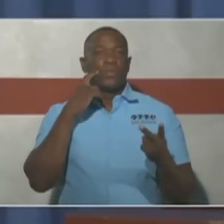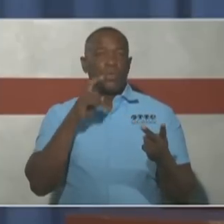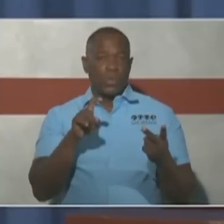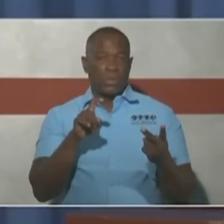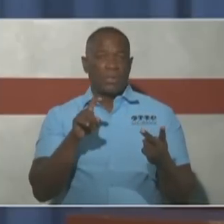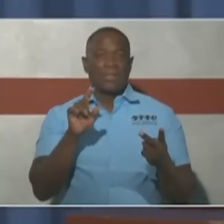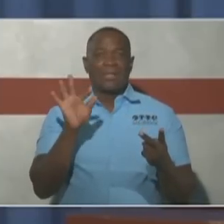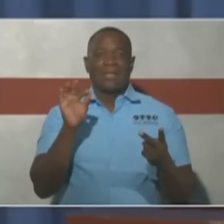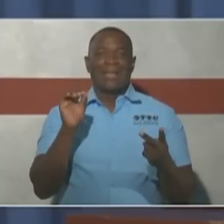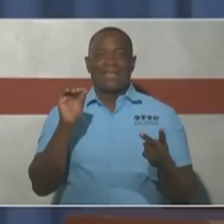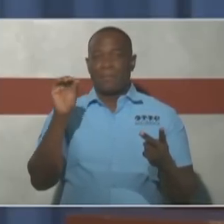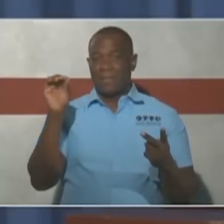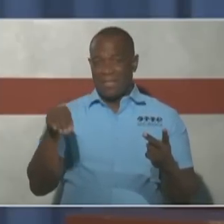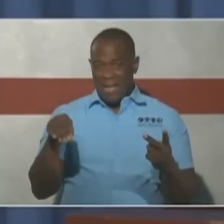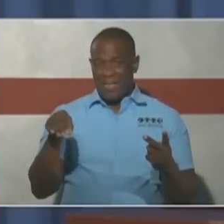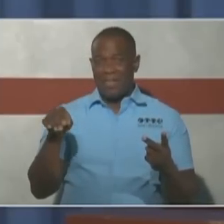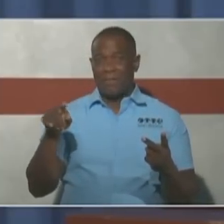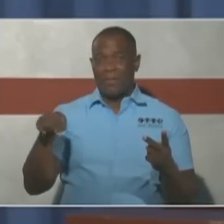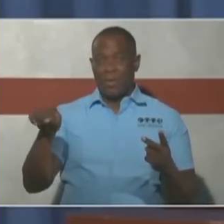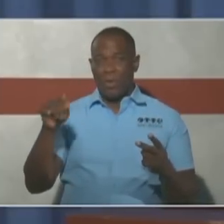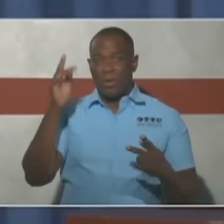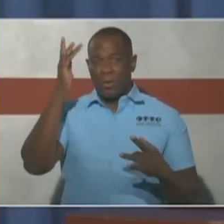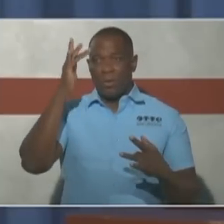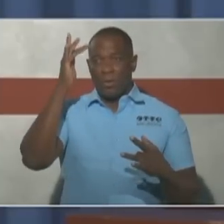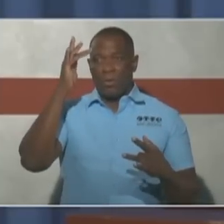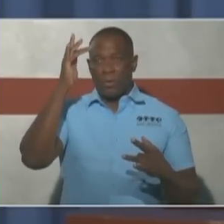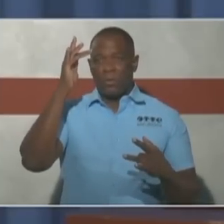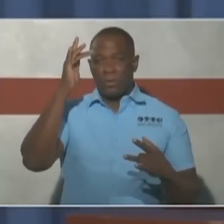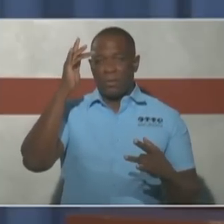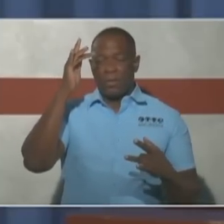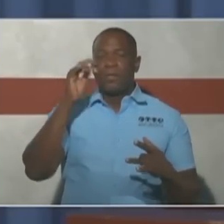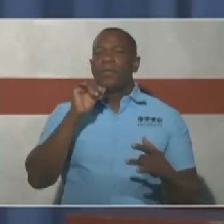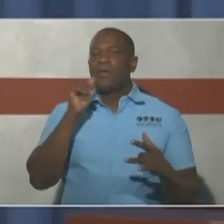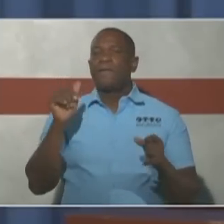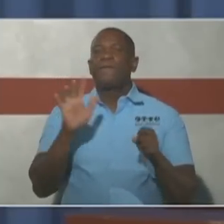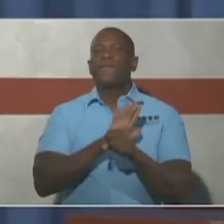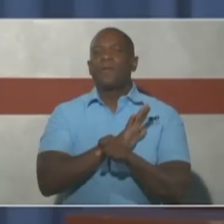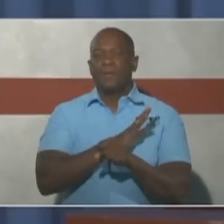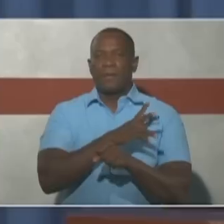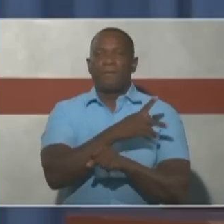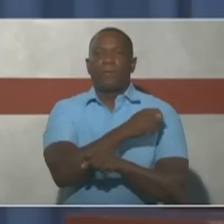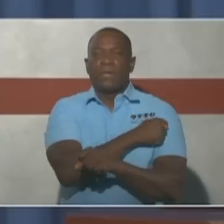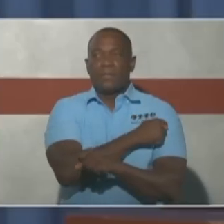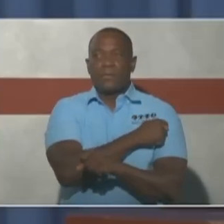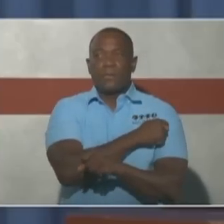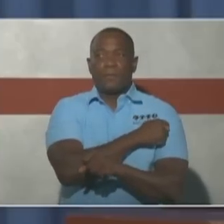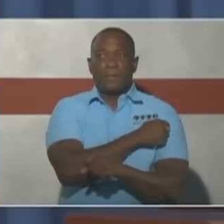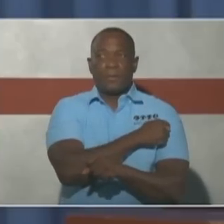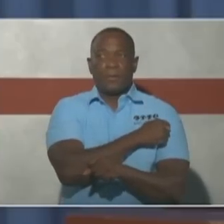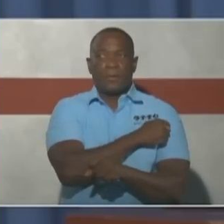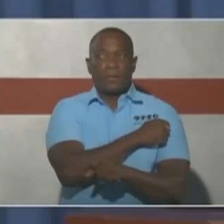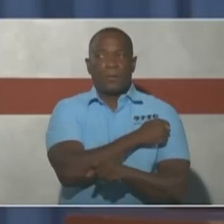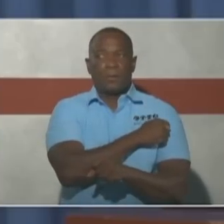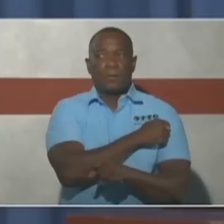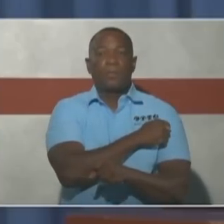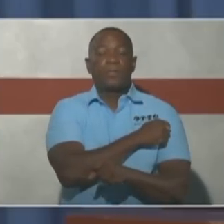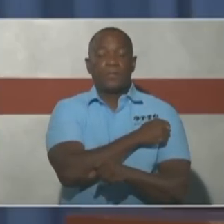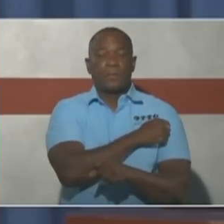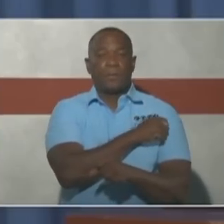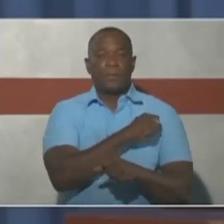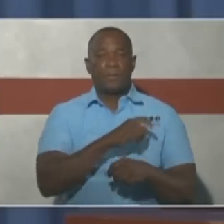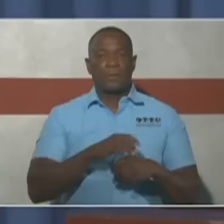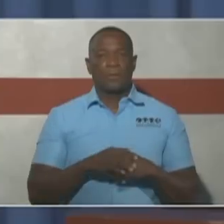increase in the confirmed number of COVID-19 cases. Secondly, we have noted that 90% of